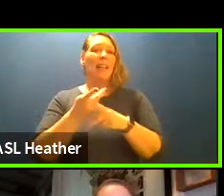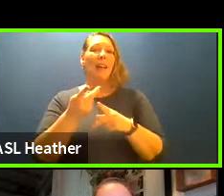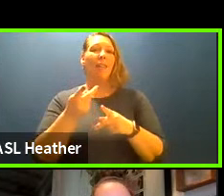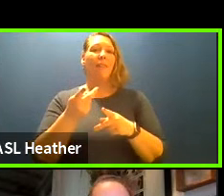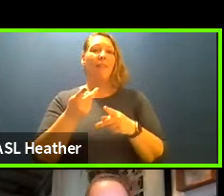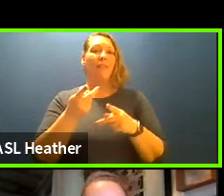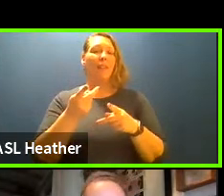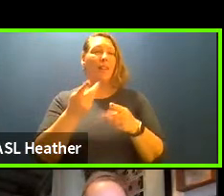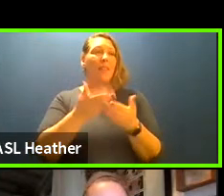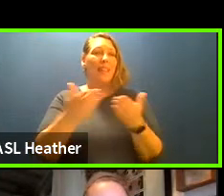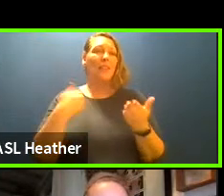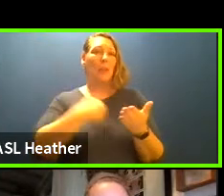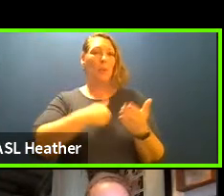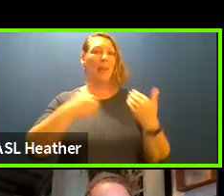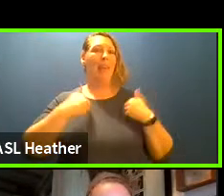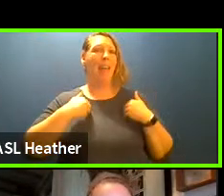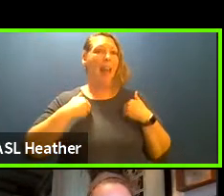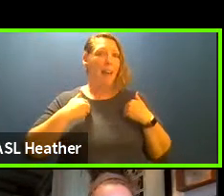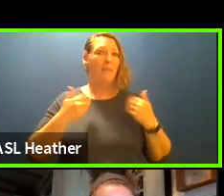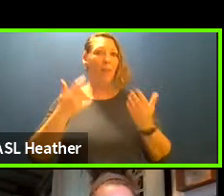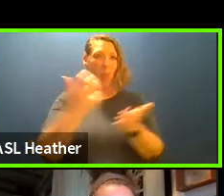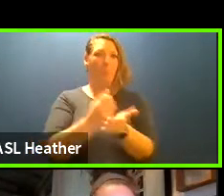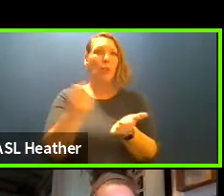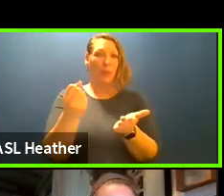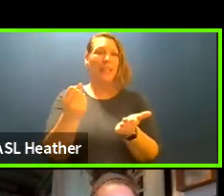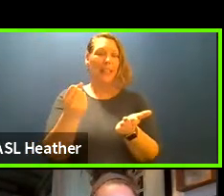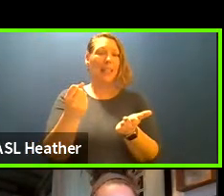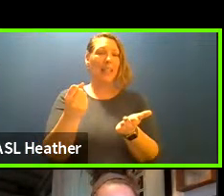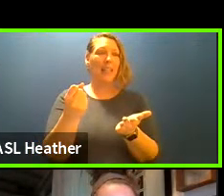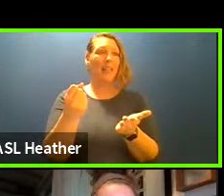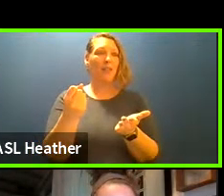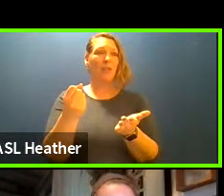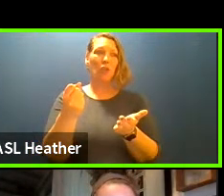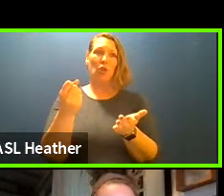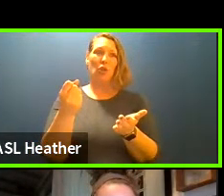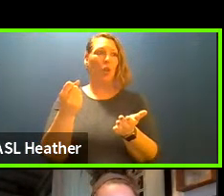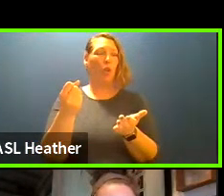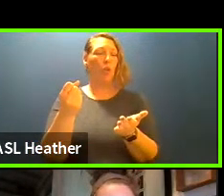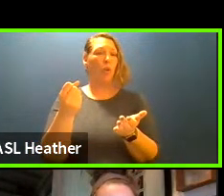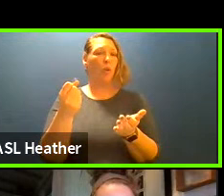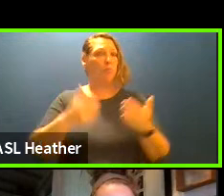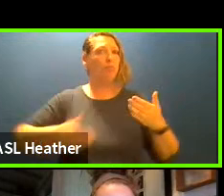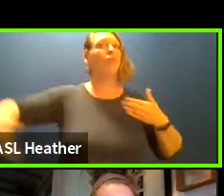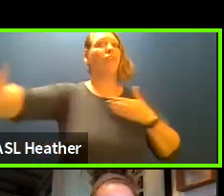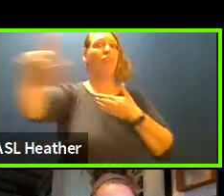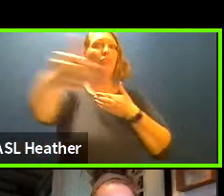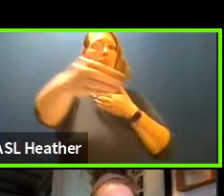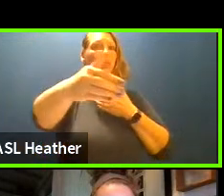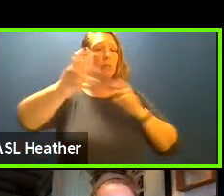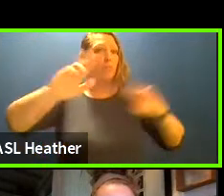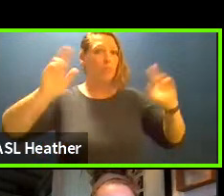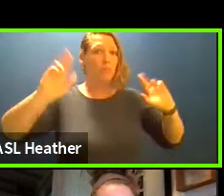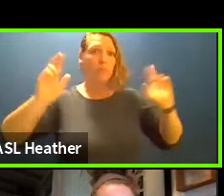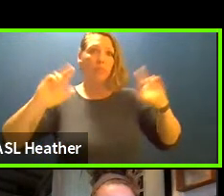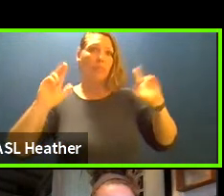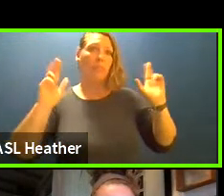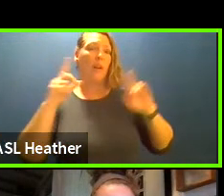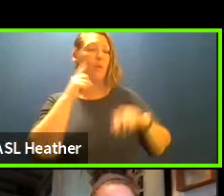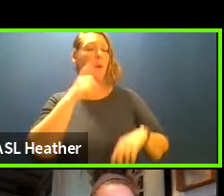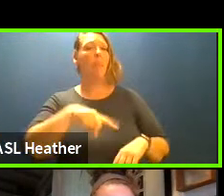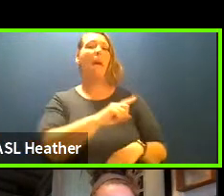mitigation factors that we have the opportunity to be way out in front of. We know that anytime you improve a neighborhood,